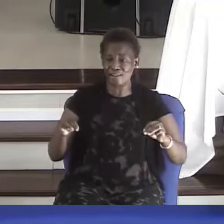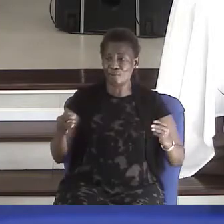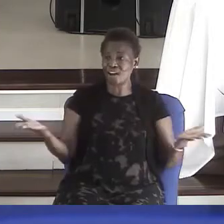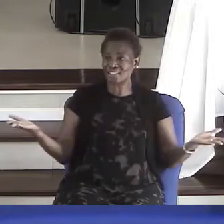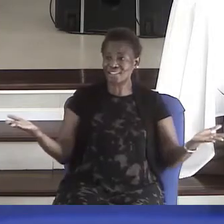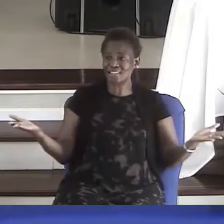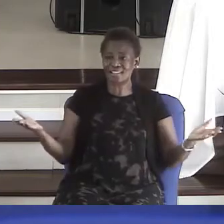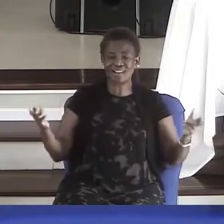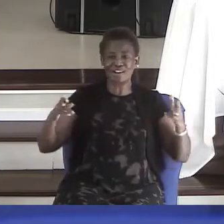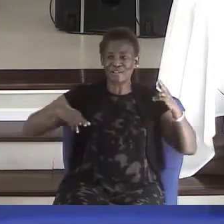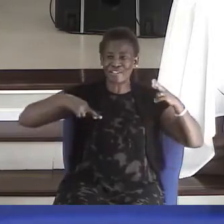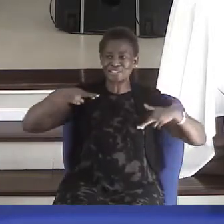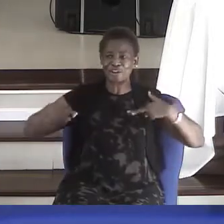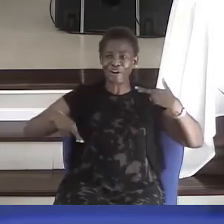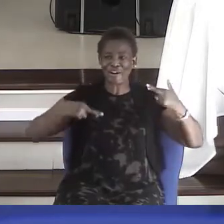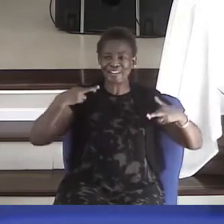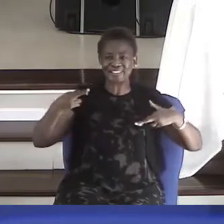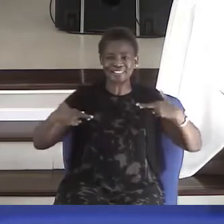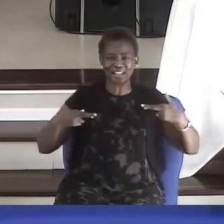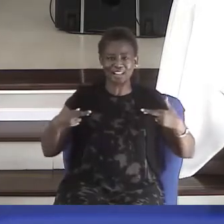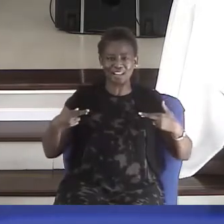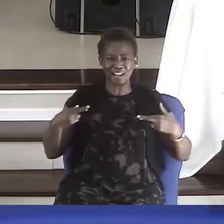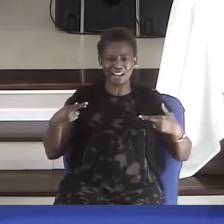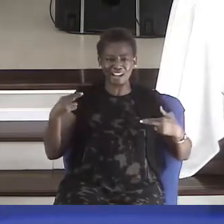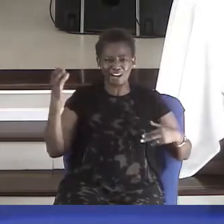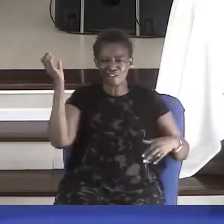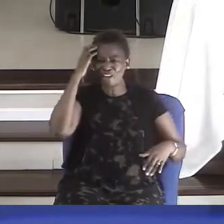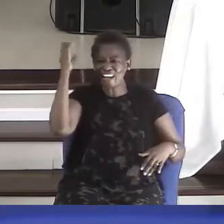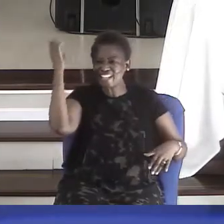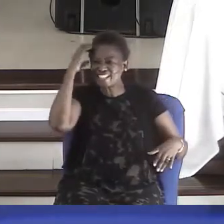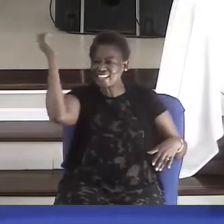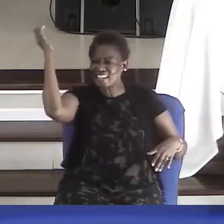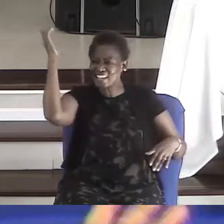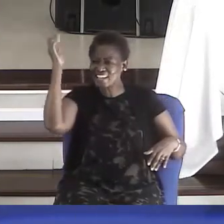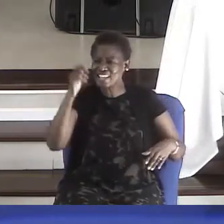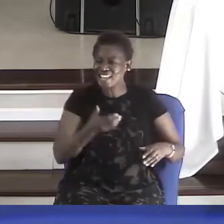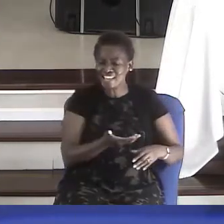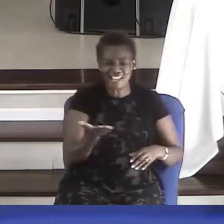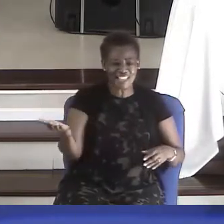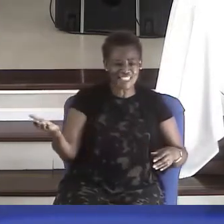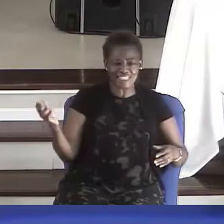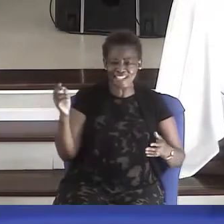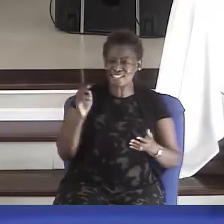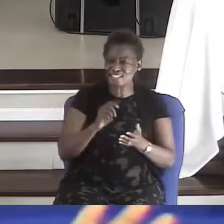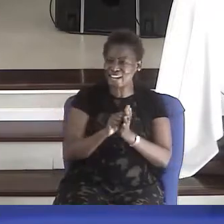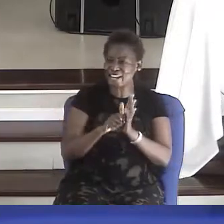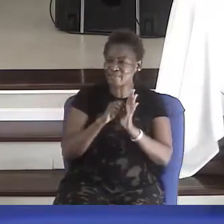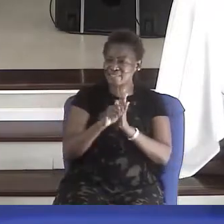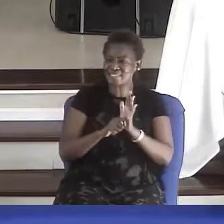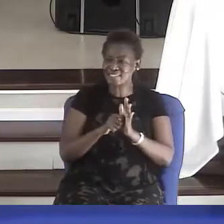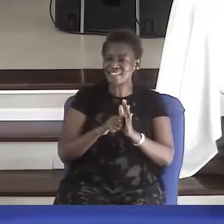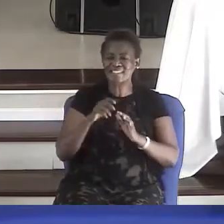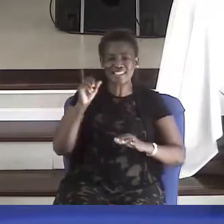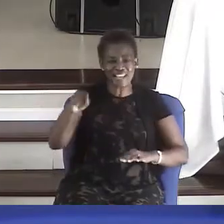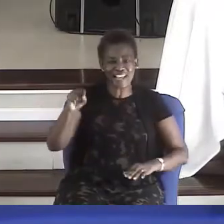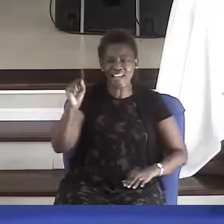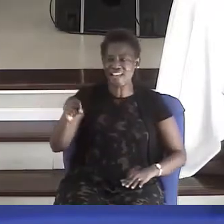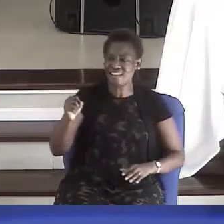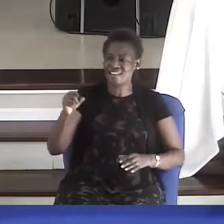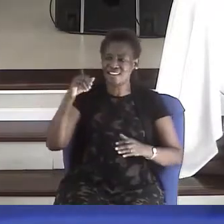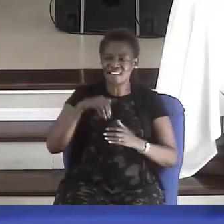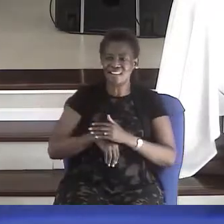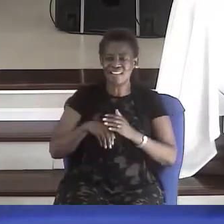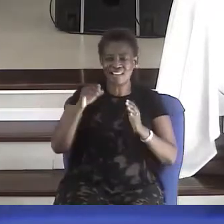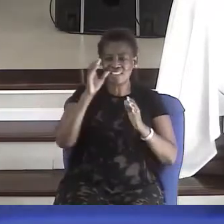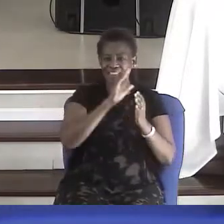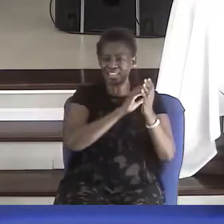Rejoice. Crazy in these times? Yes. In the day of Christ,